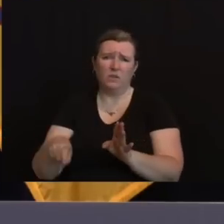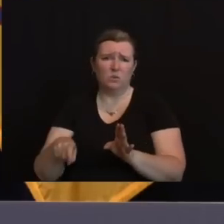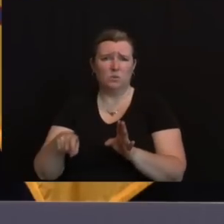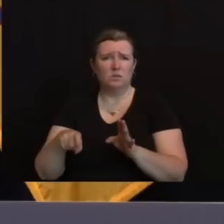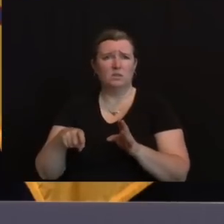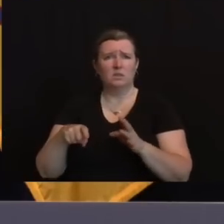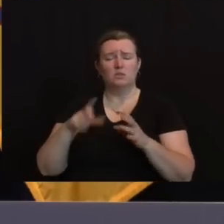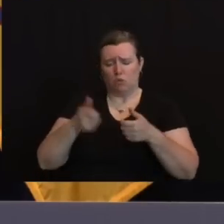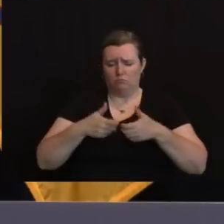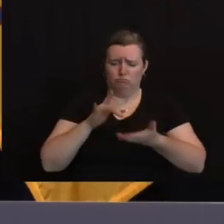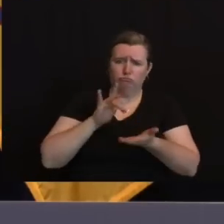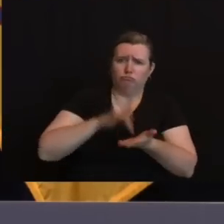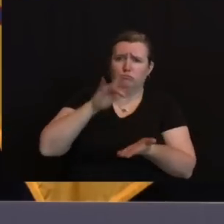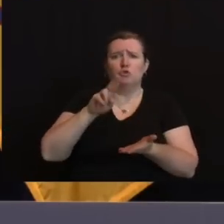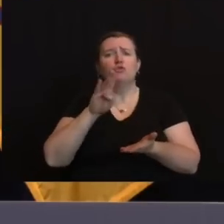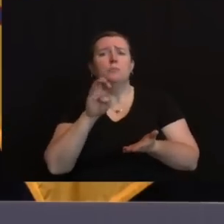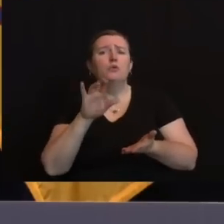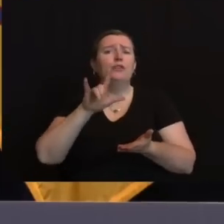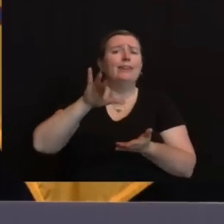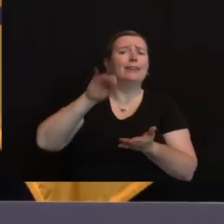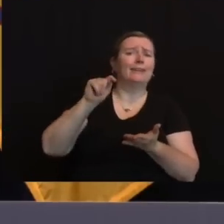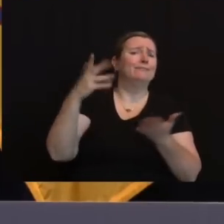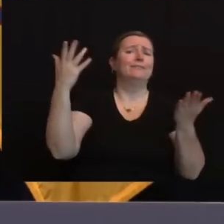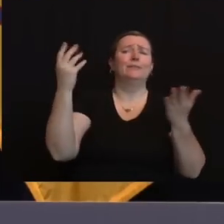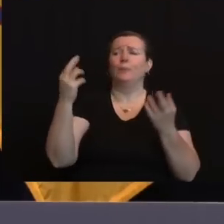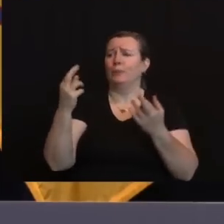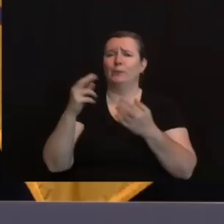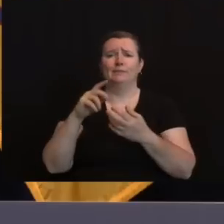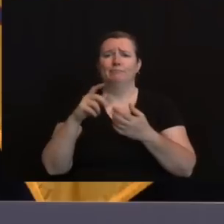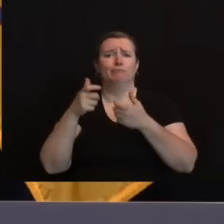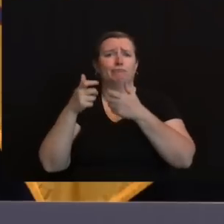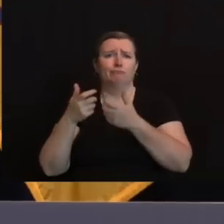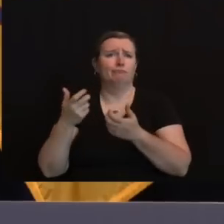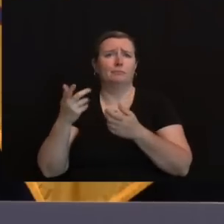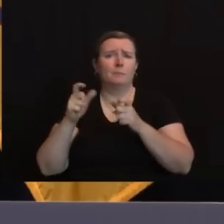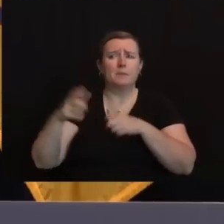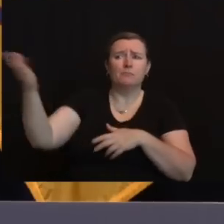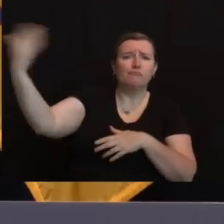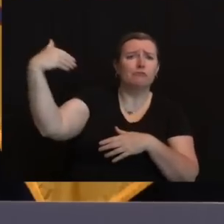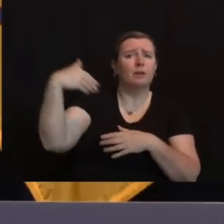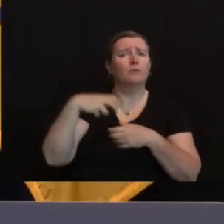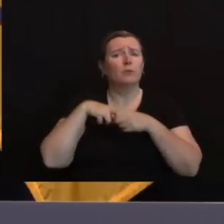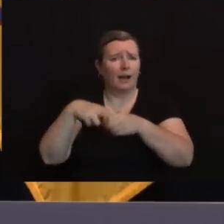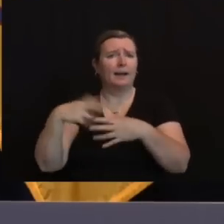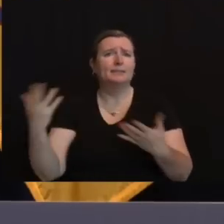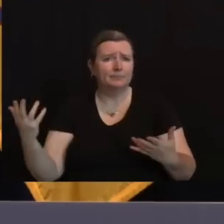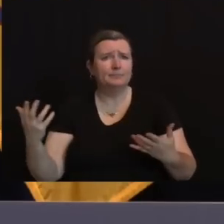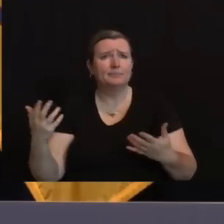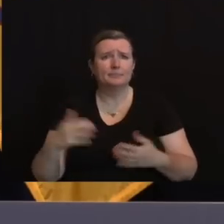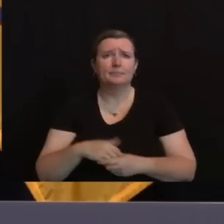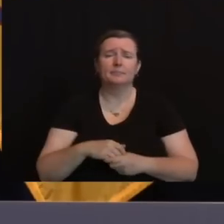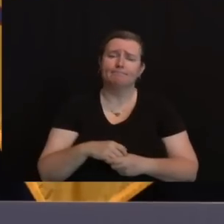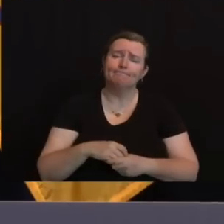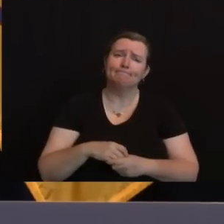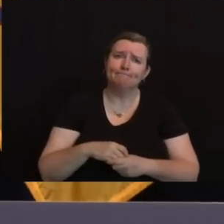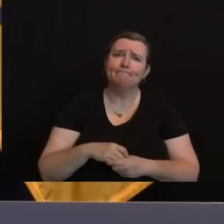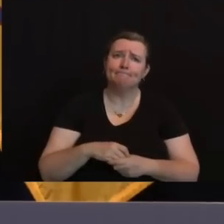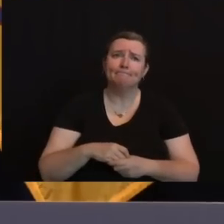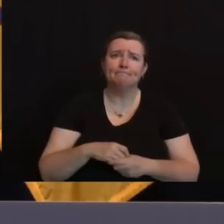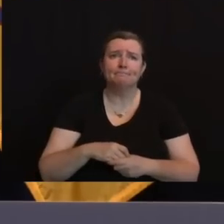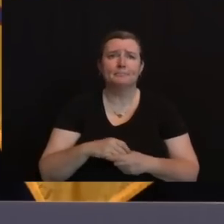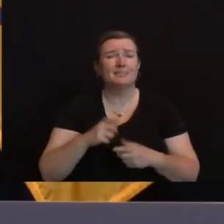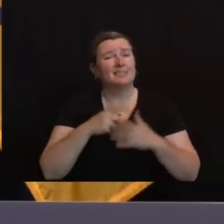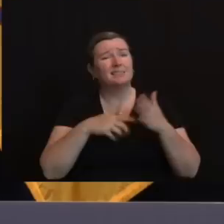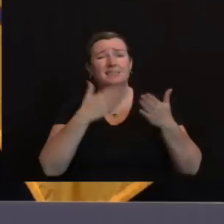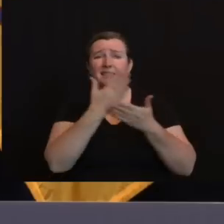not based on my comments, I promise you that, but I think there's a public perception that that folks have, in some corners of the state,